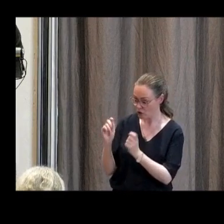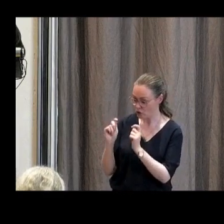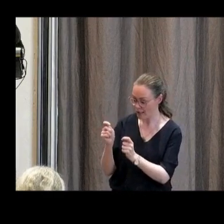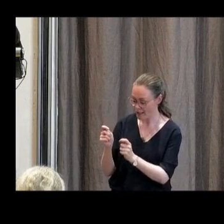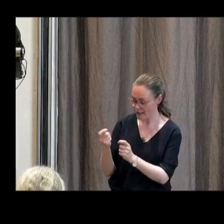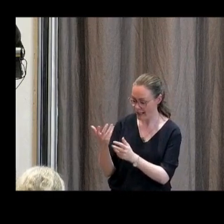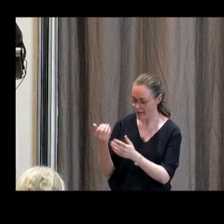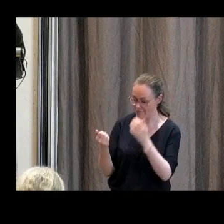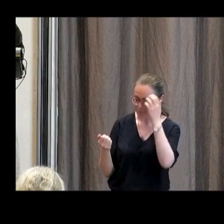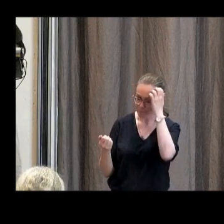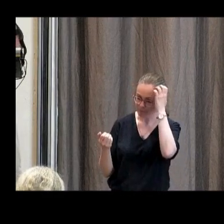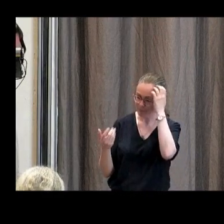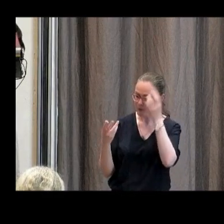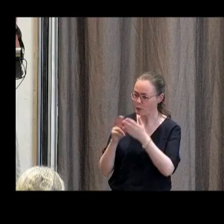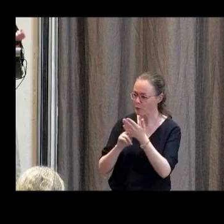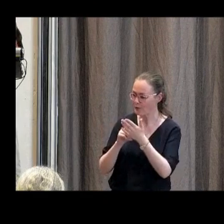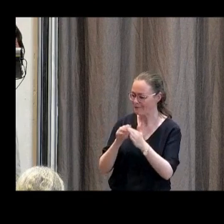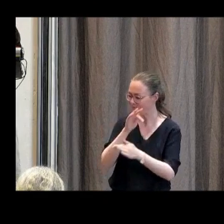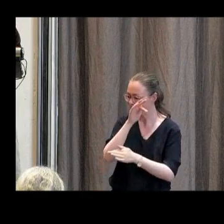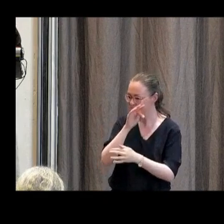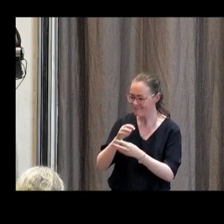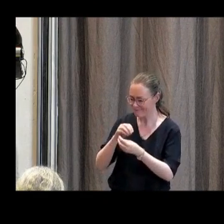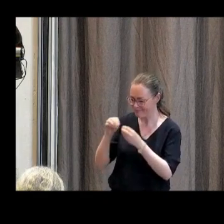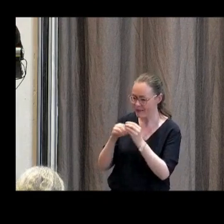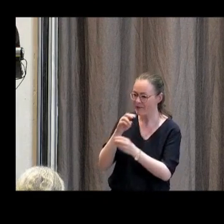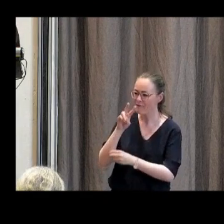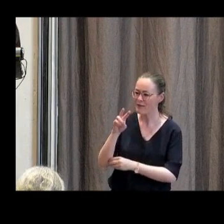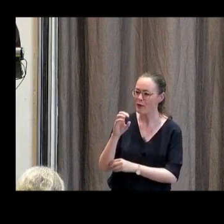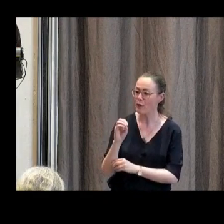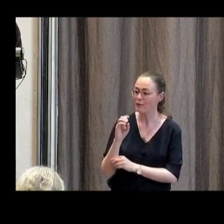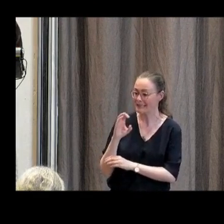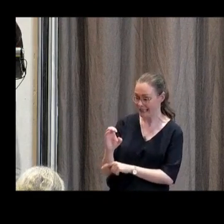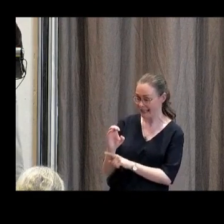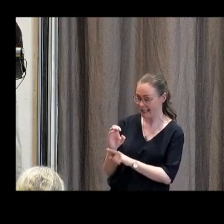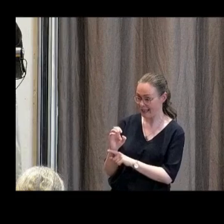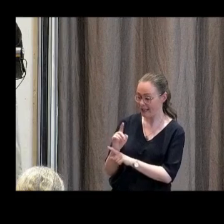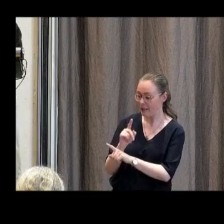with a synthetic mixture of VOCs that they claim